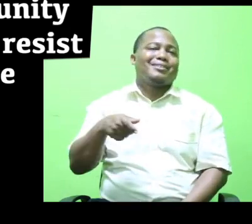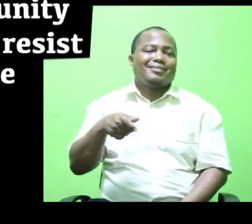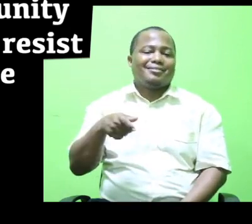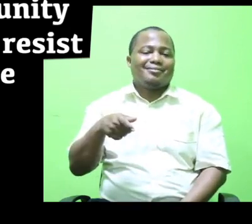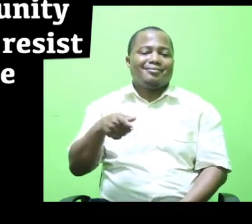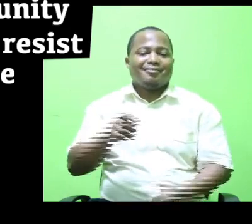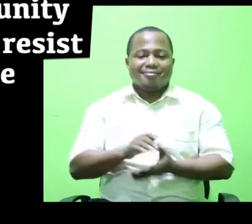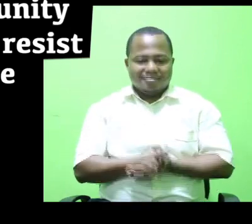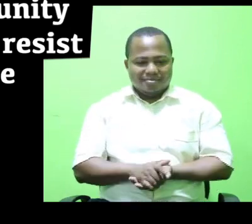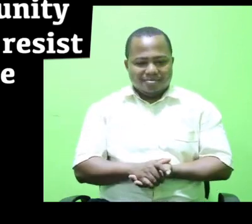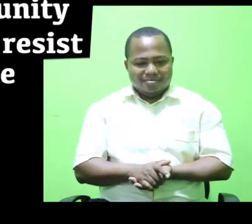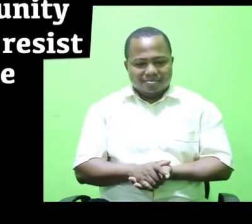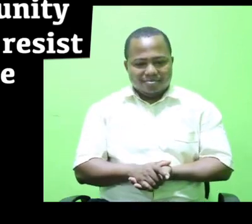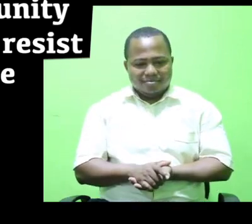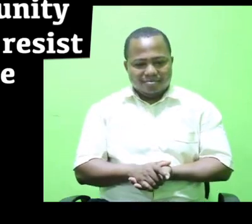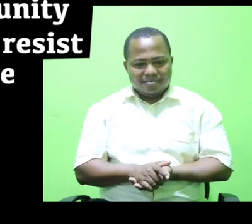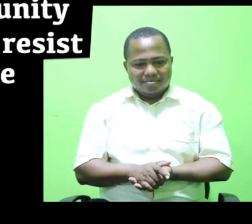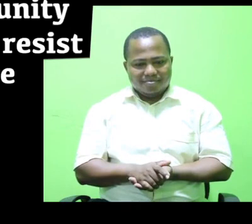person.